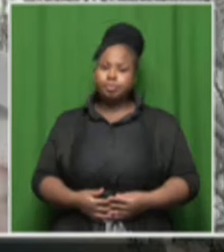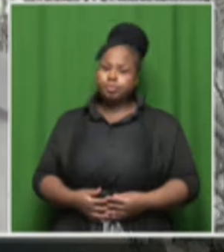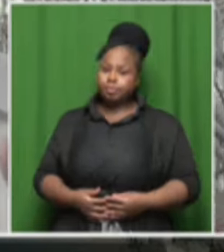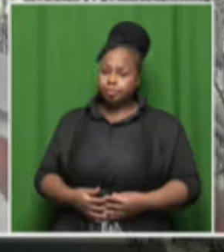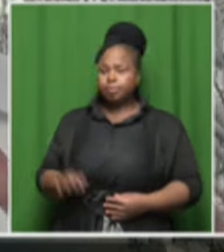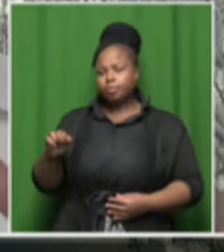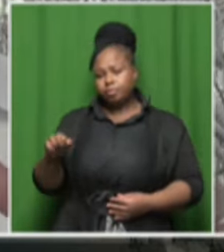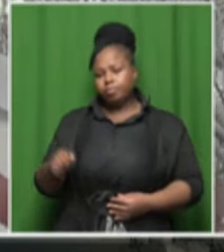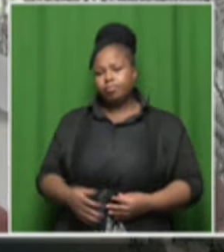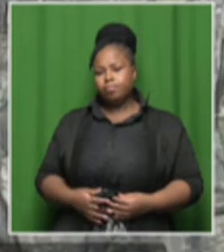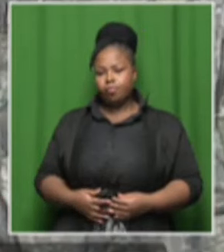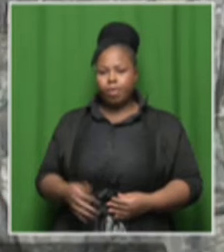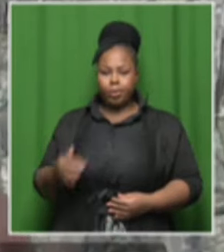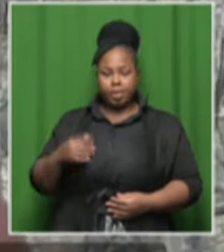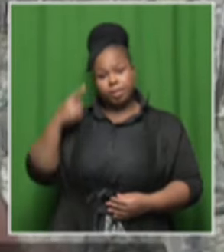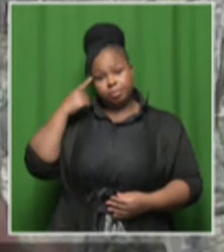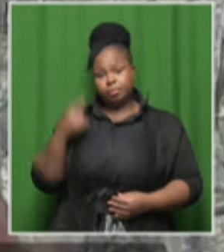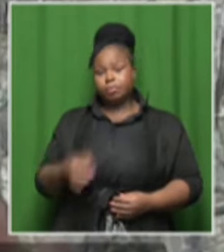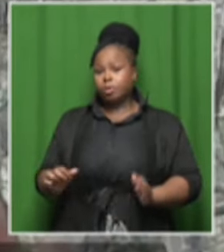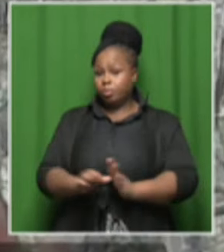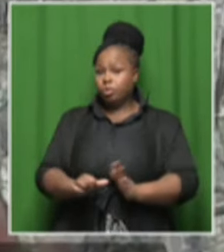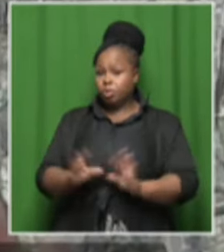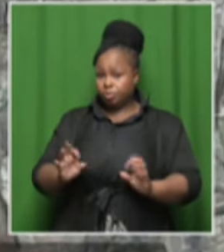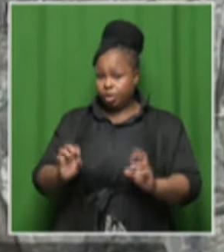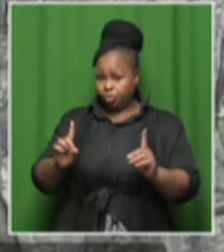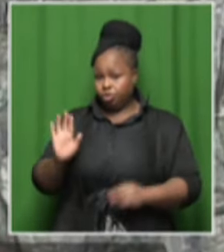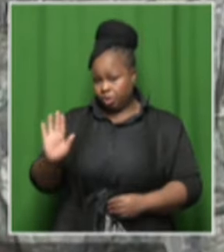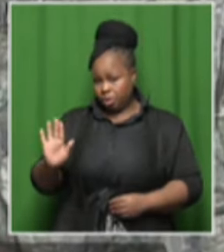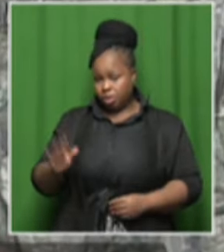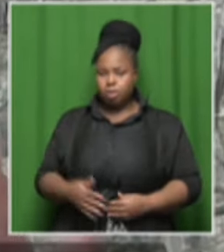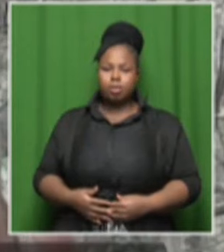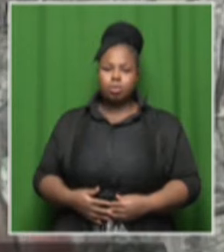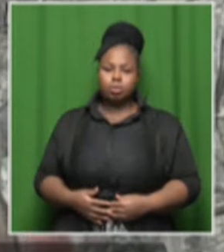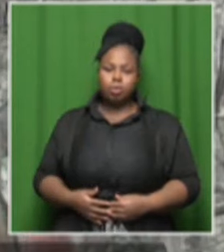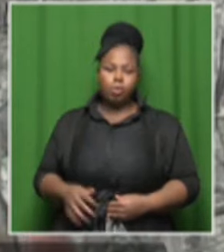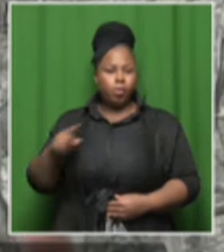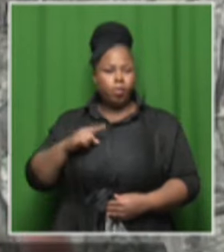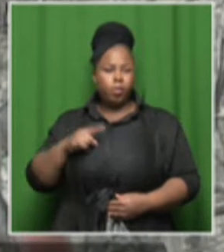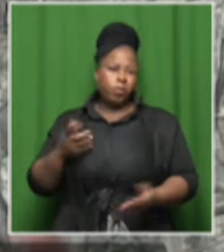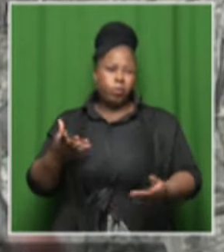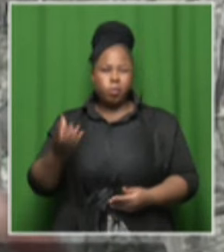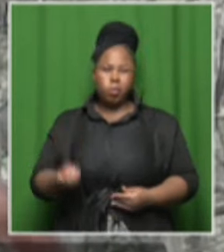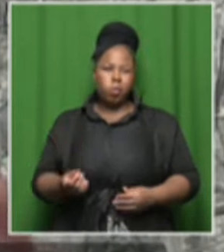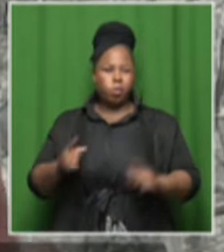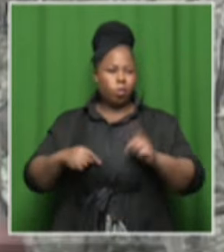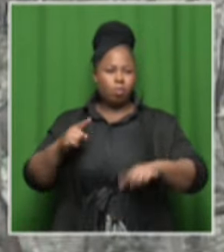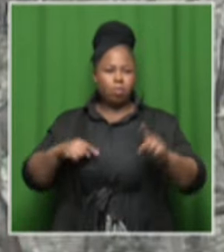Yeah, look, I think certainly education is a huge part of it. I think if you sort of look at all of these advances in